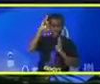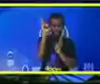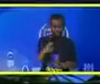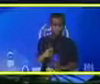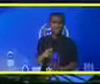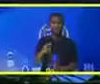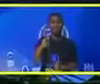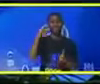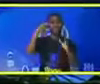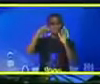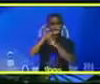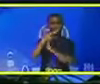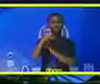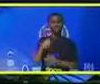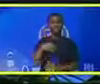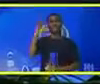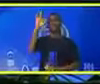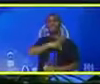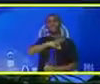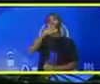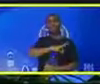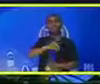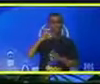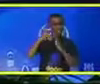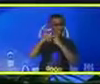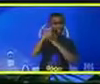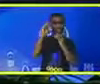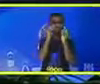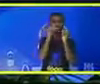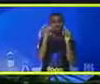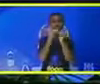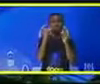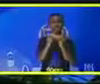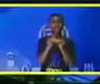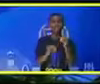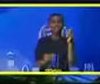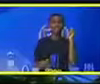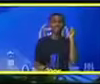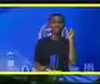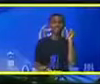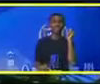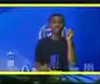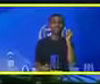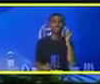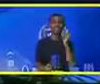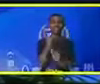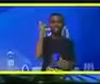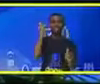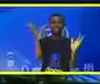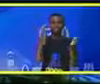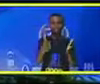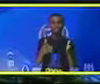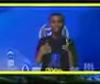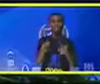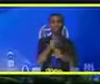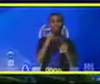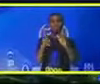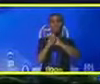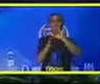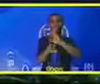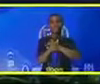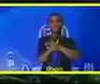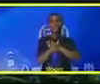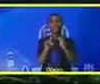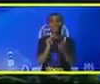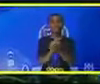I am a beneficiary of the prophetic. Some of you have come from backgrounds where, based on the factors that